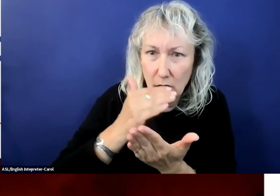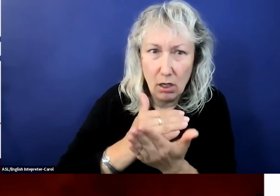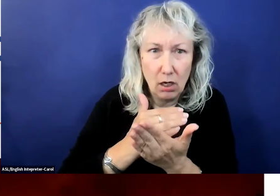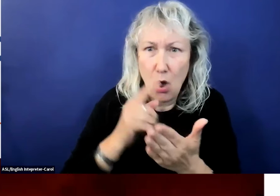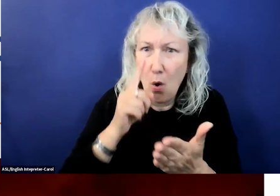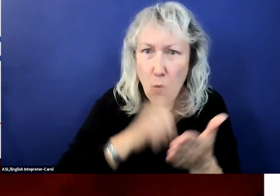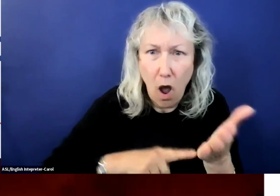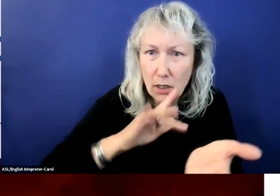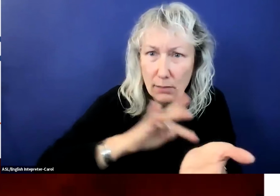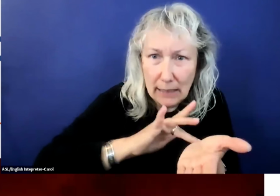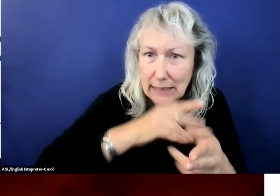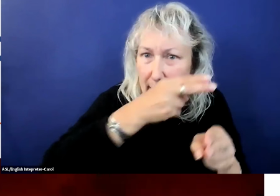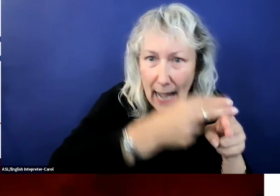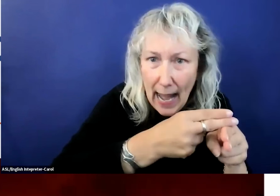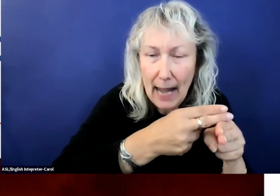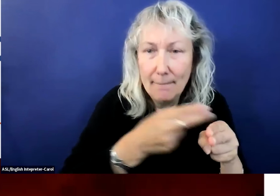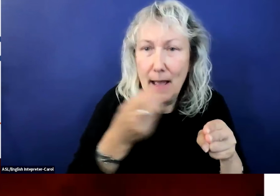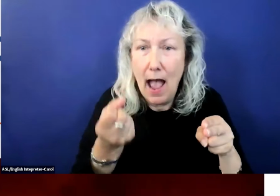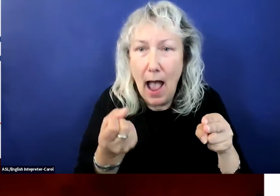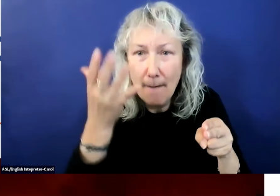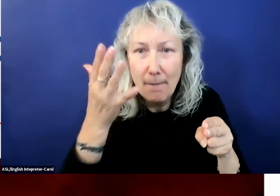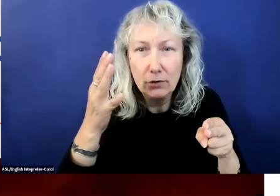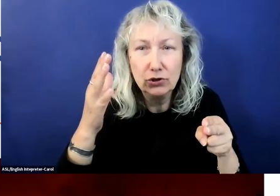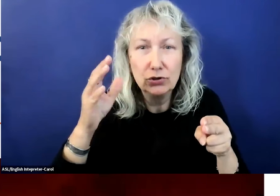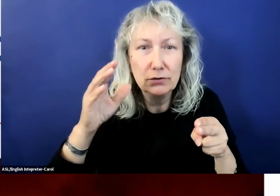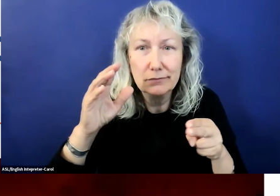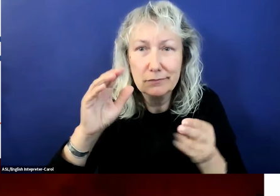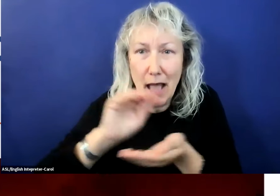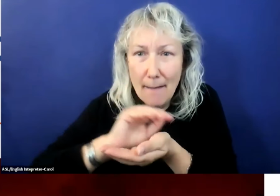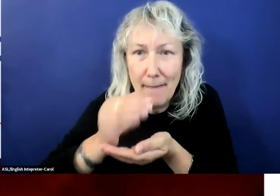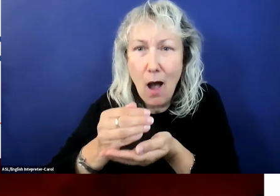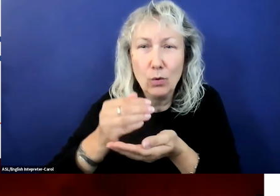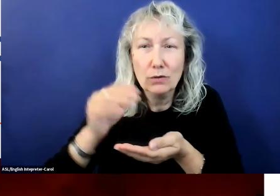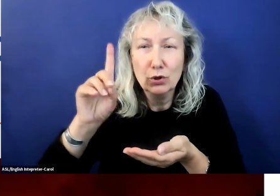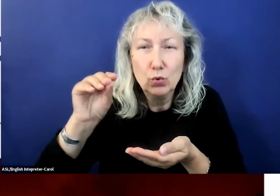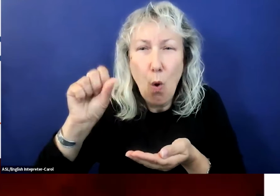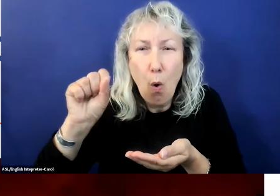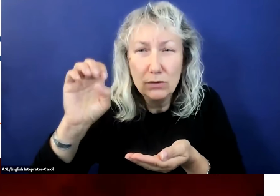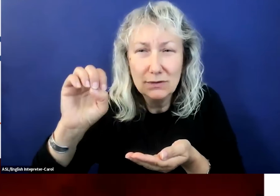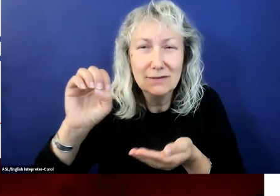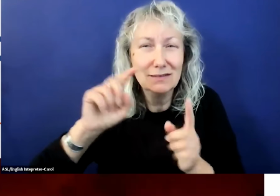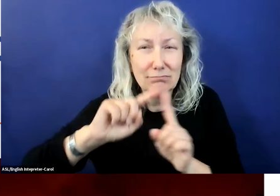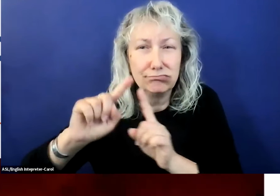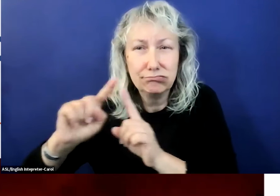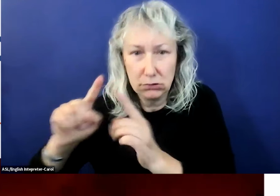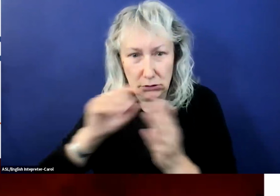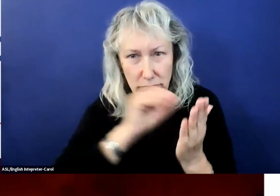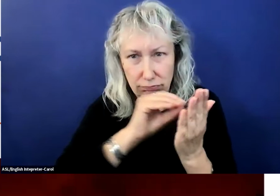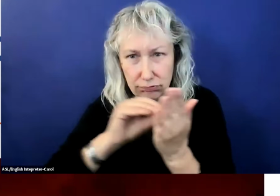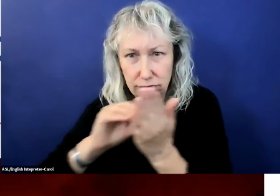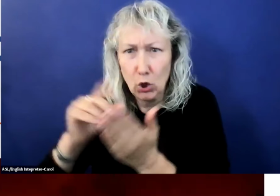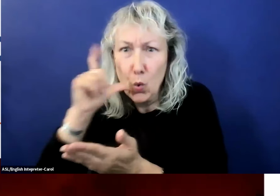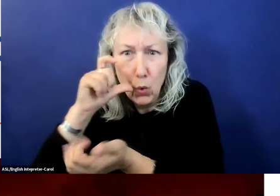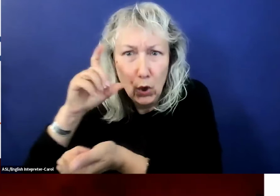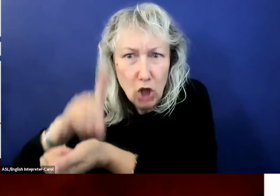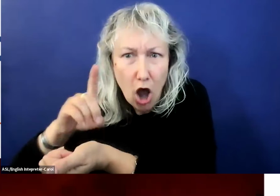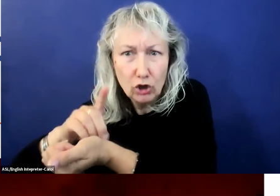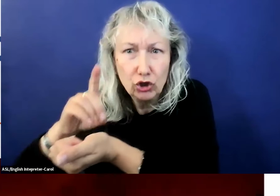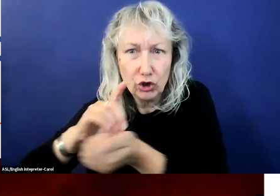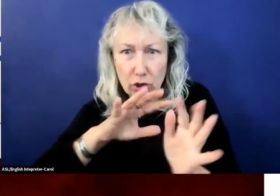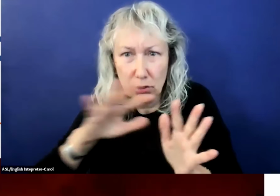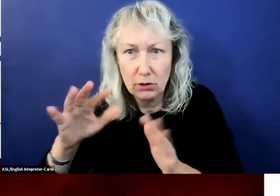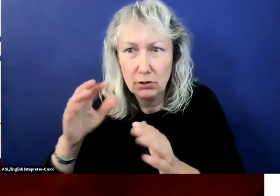strength, directions for use, and the prescriber. Identify the emergency contact information for